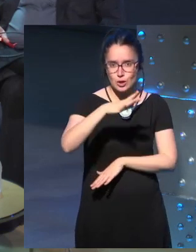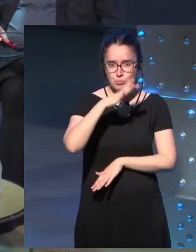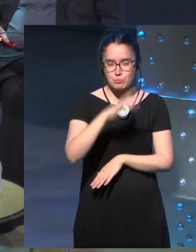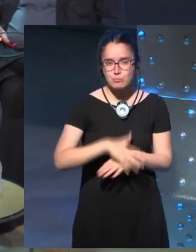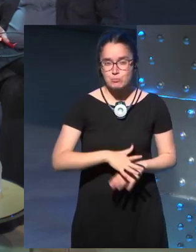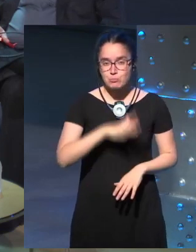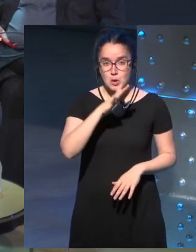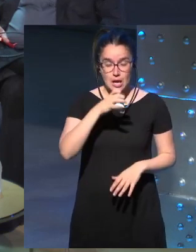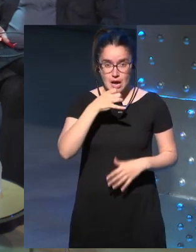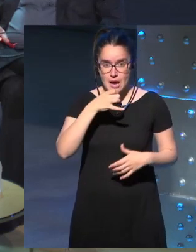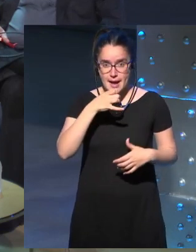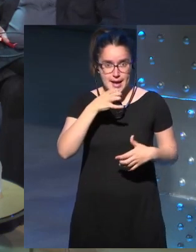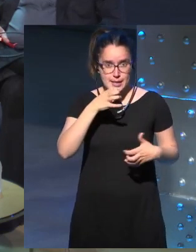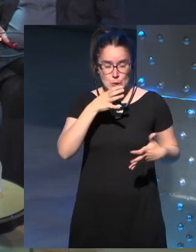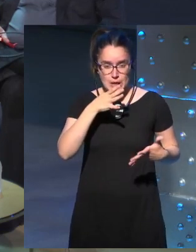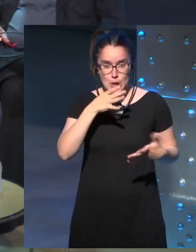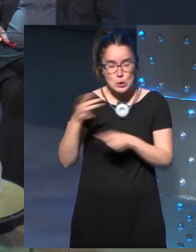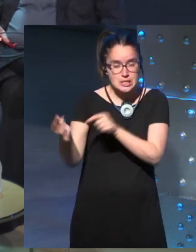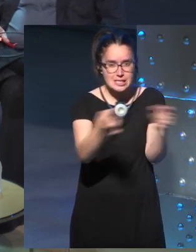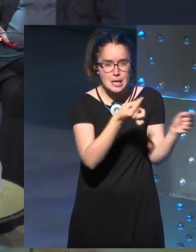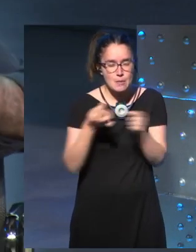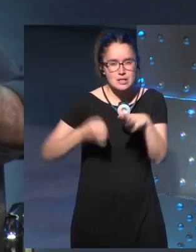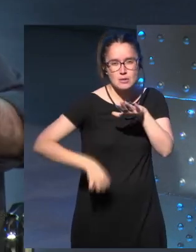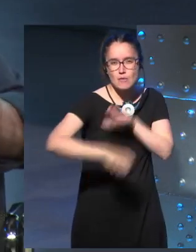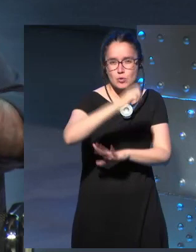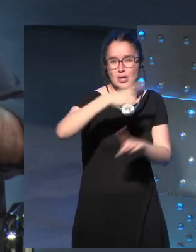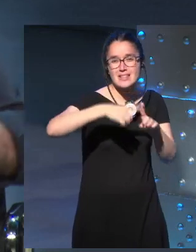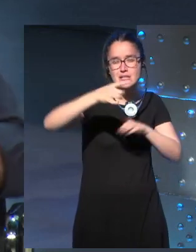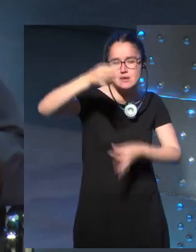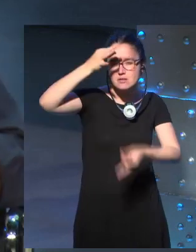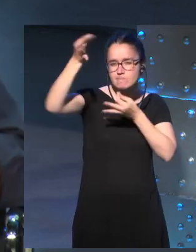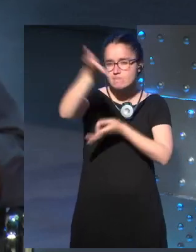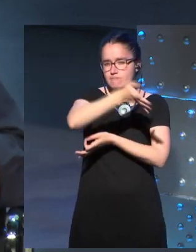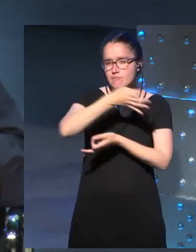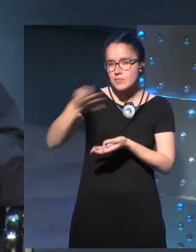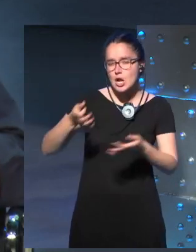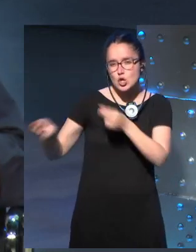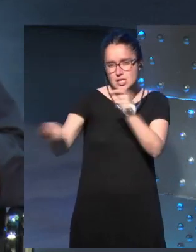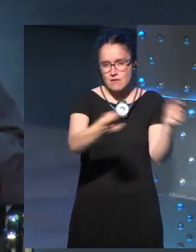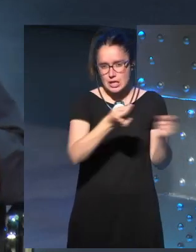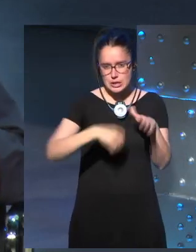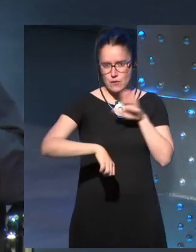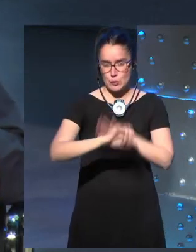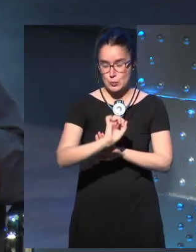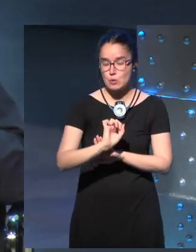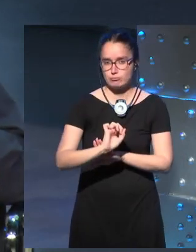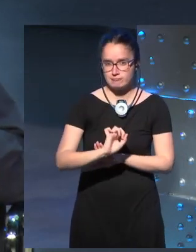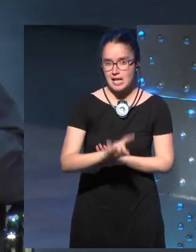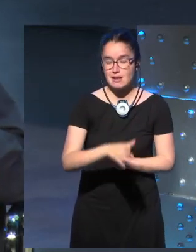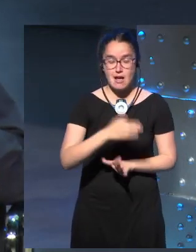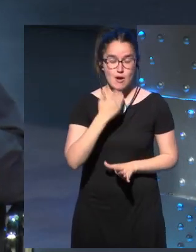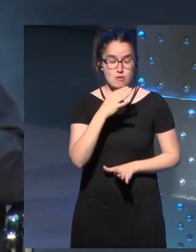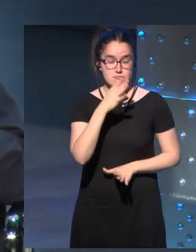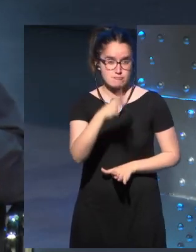of football discussion and the level of sophistication of football discussion is extraordinary.